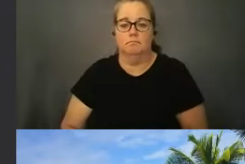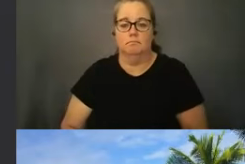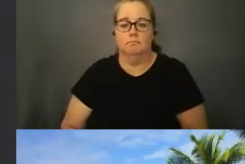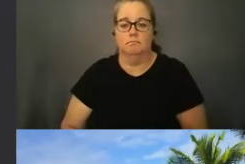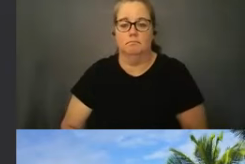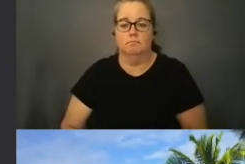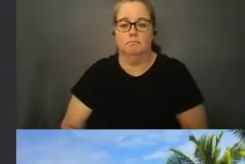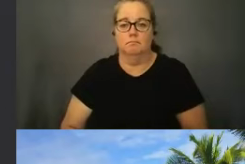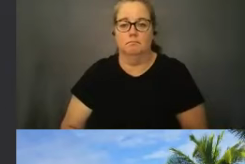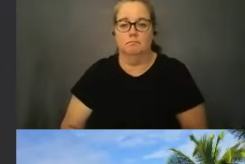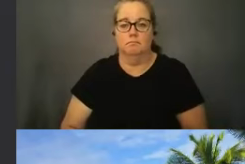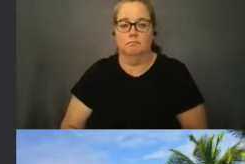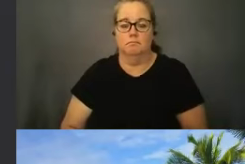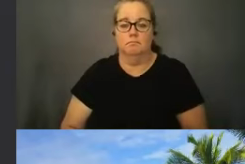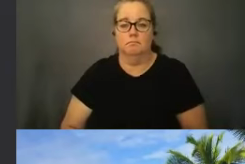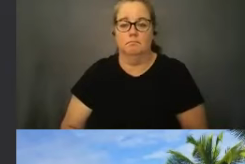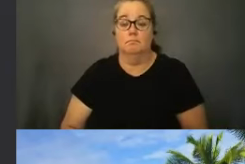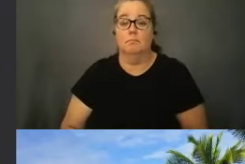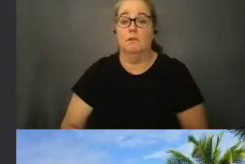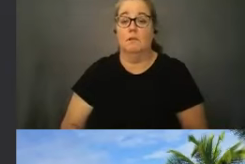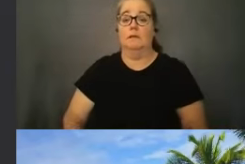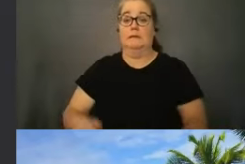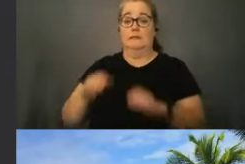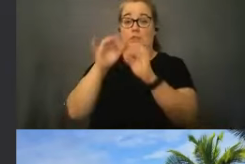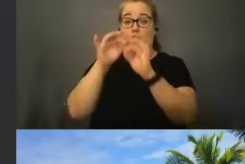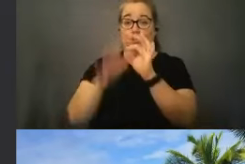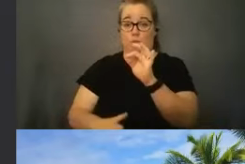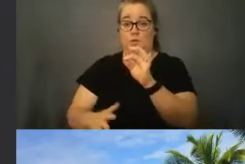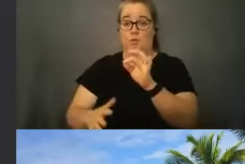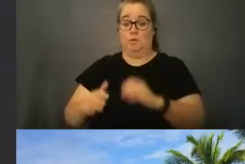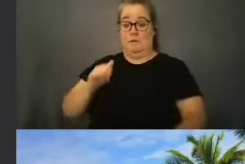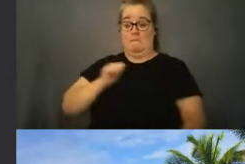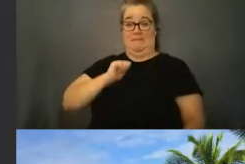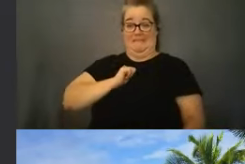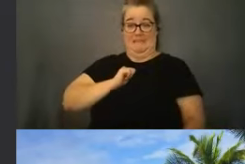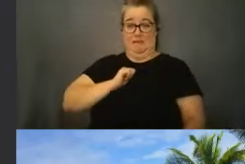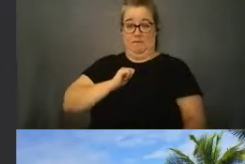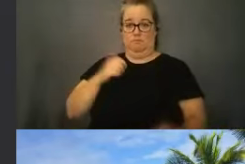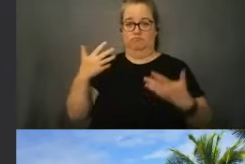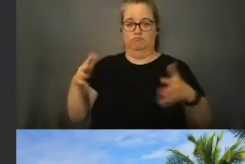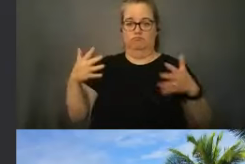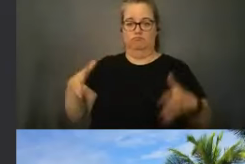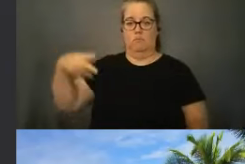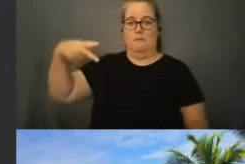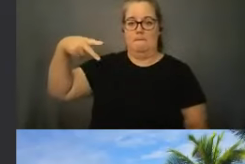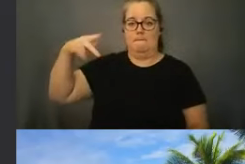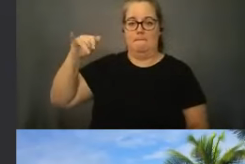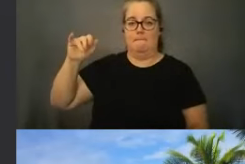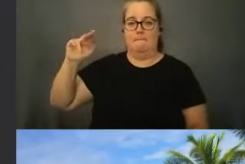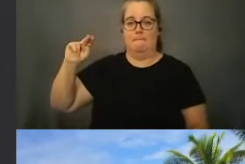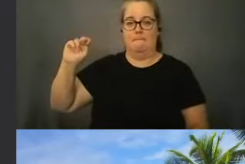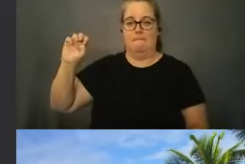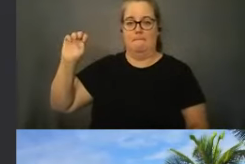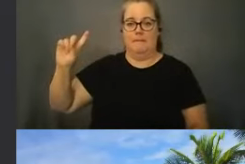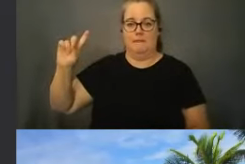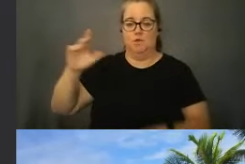I have our interpreter and myself pinned on the screen. So I want